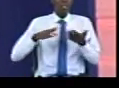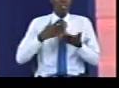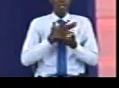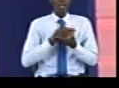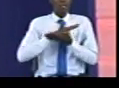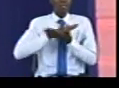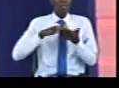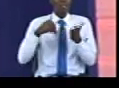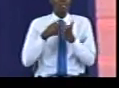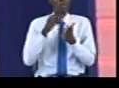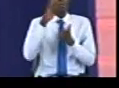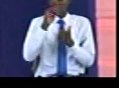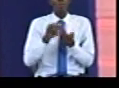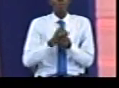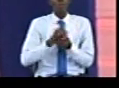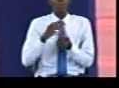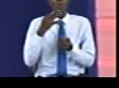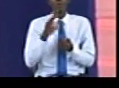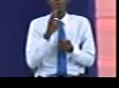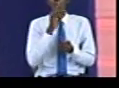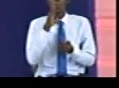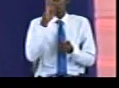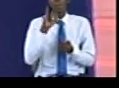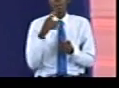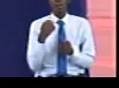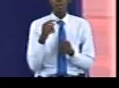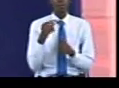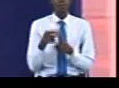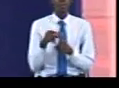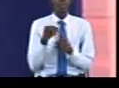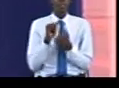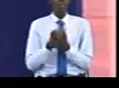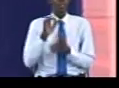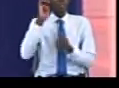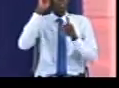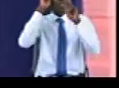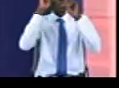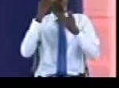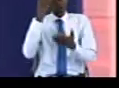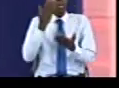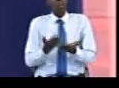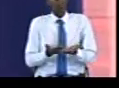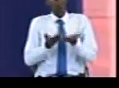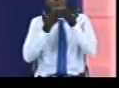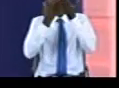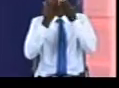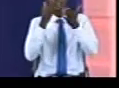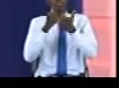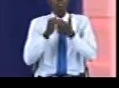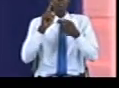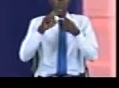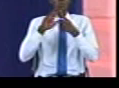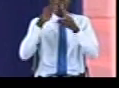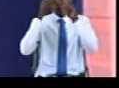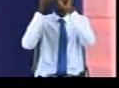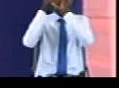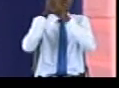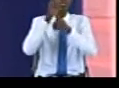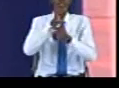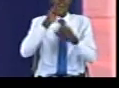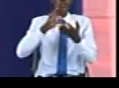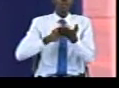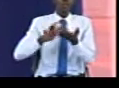water by the word, that he might present it to himself, a glorious church, a